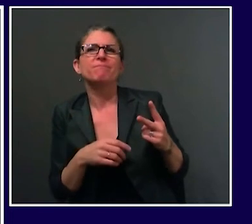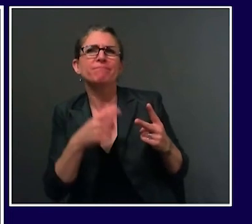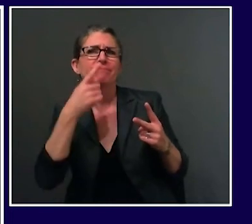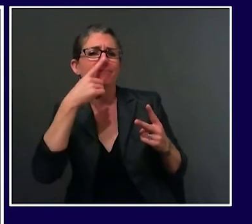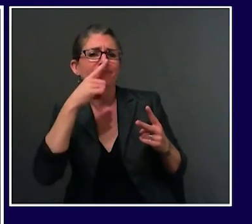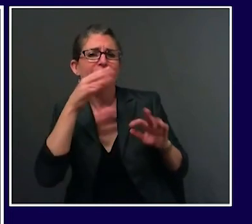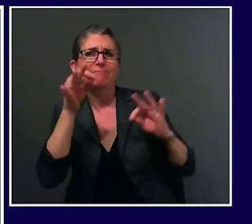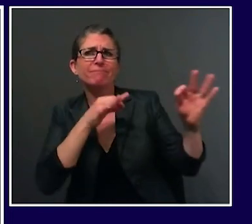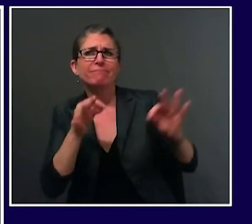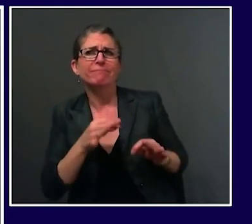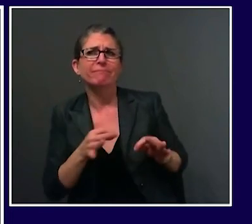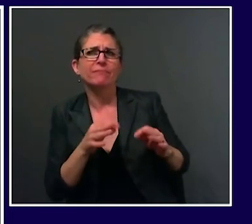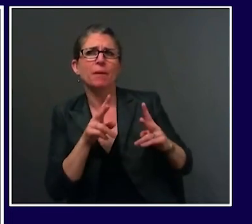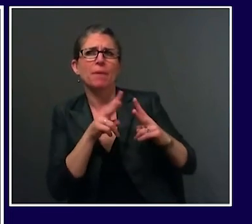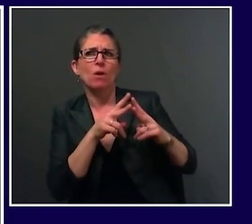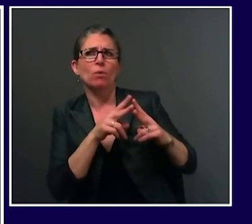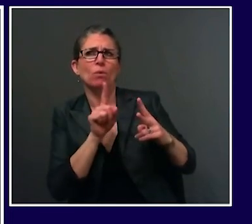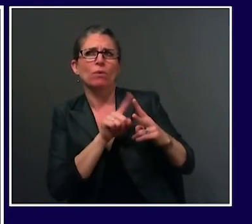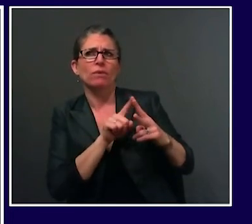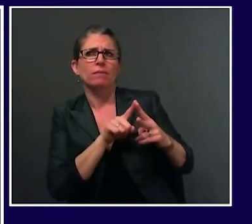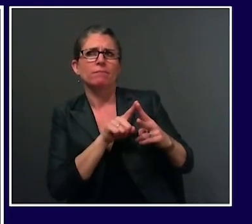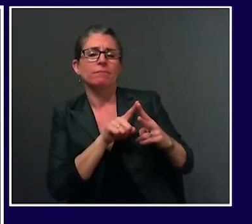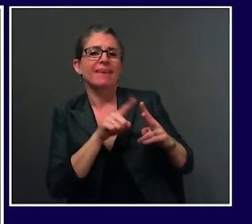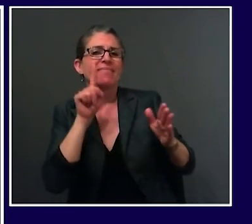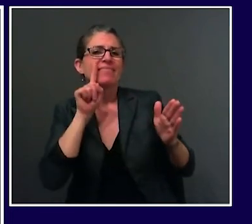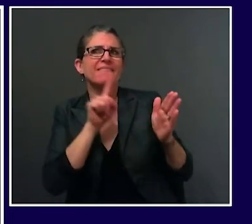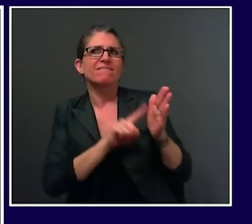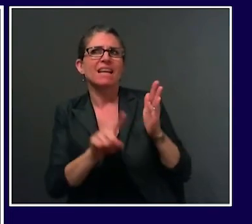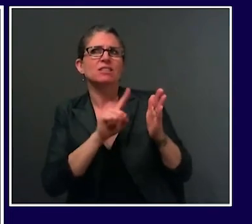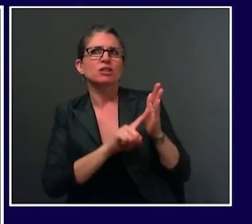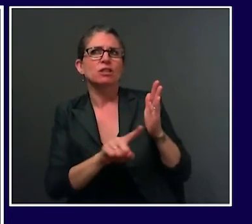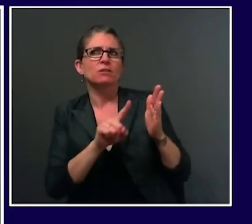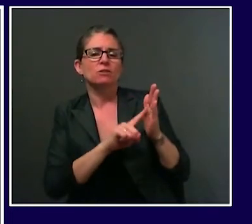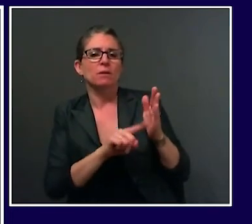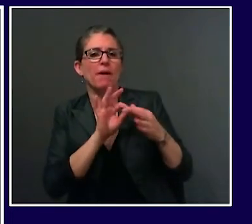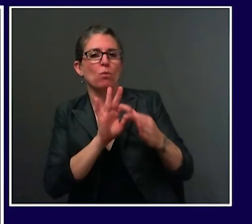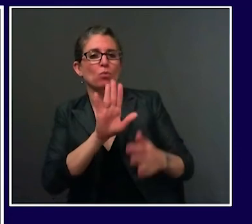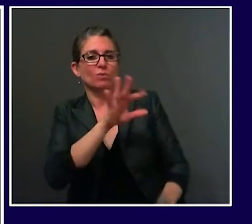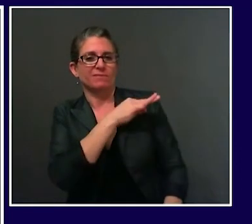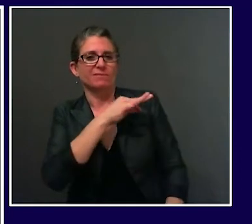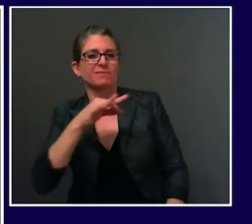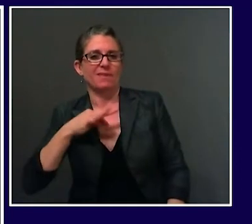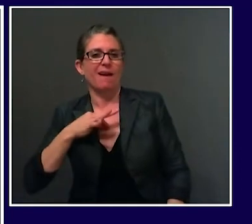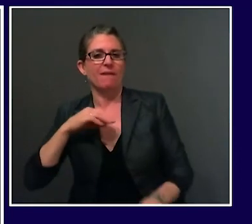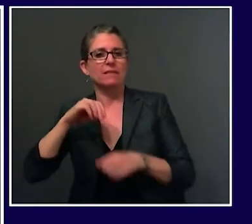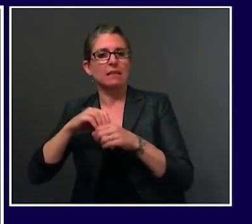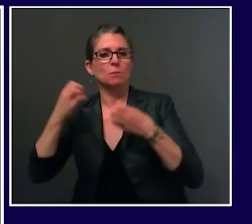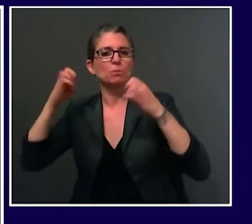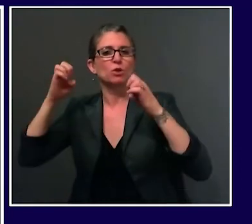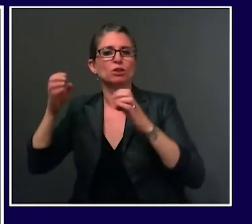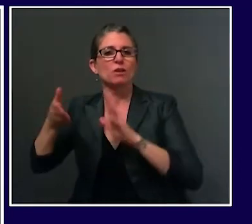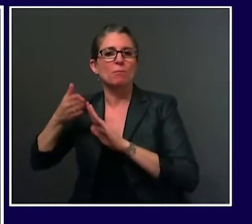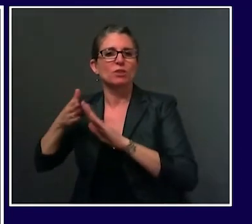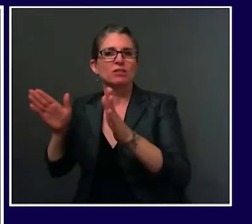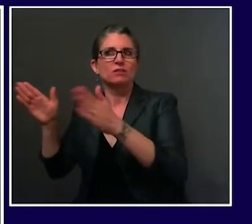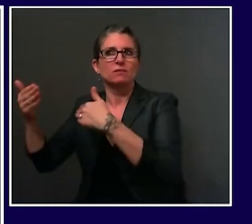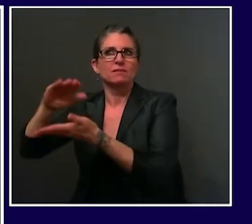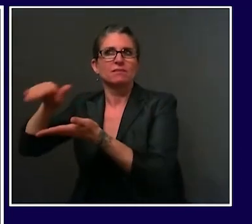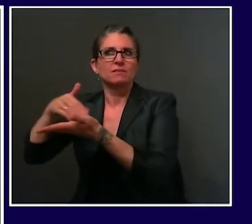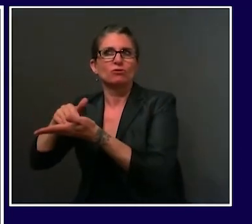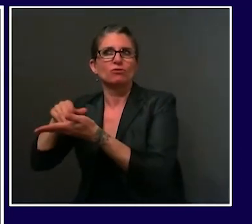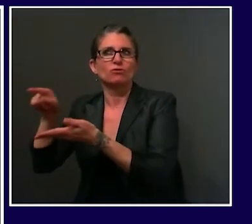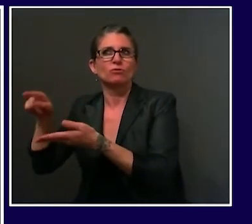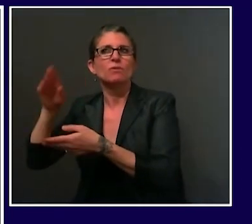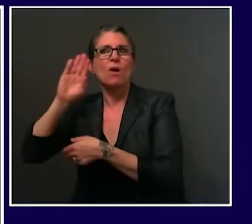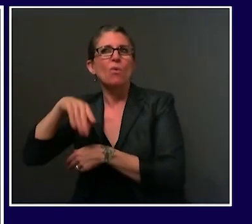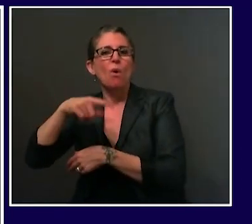the investigation into what happened at the EOC with the workers. I know you're going to test these folks to see if there's any other